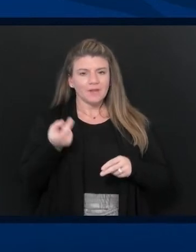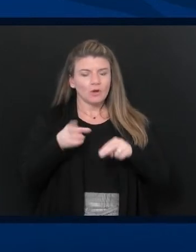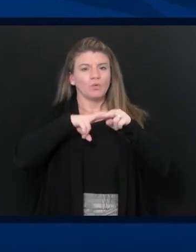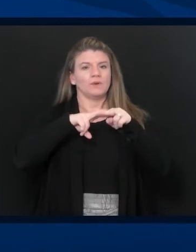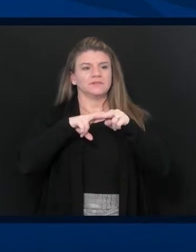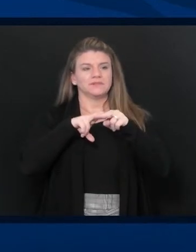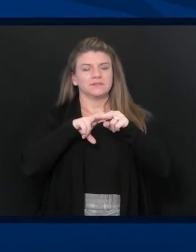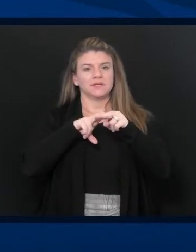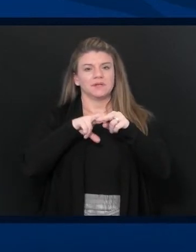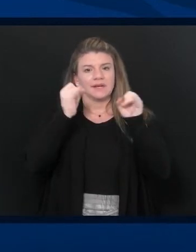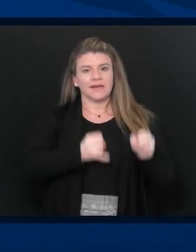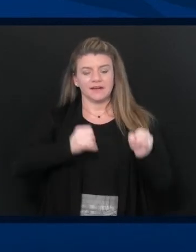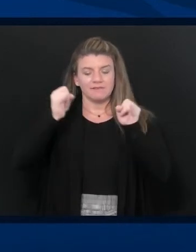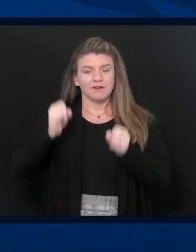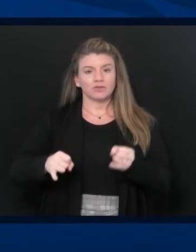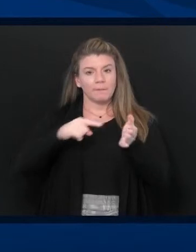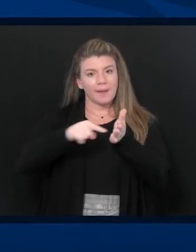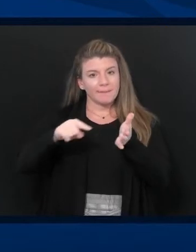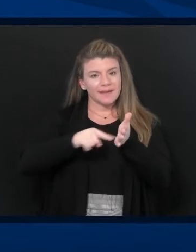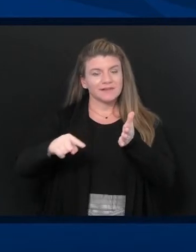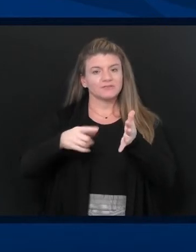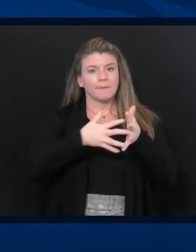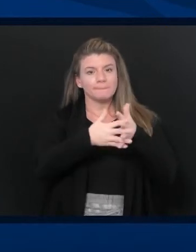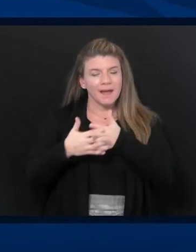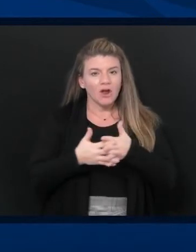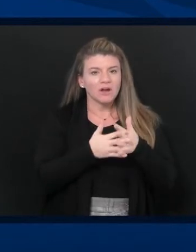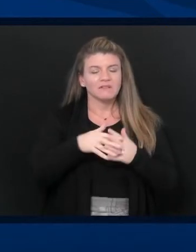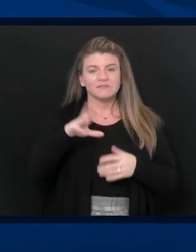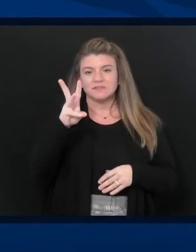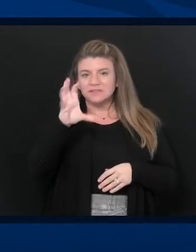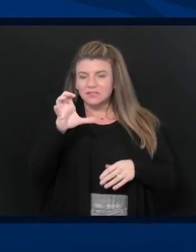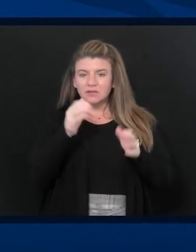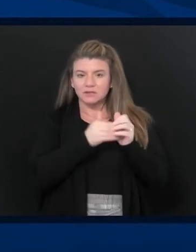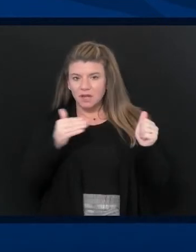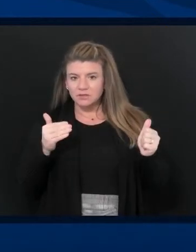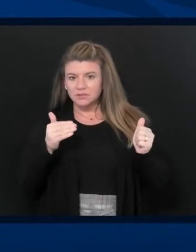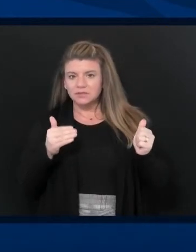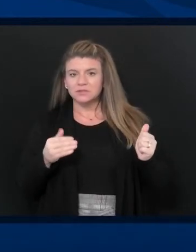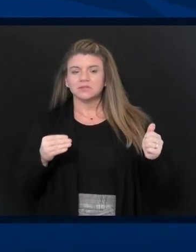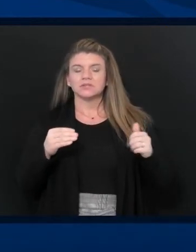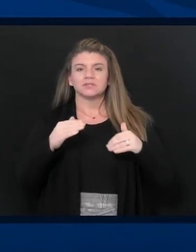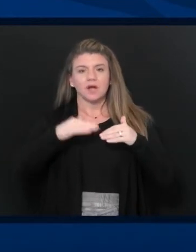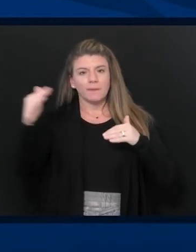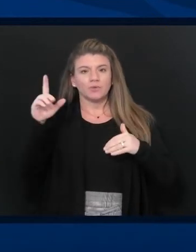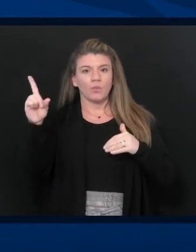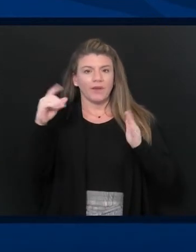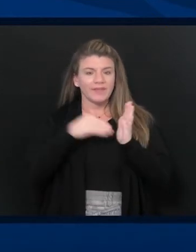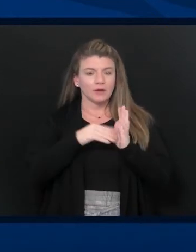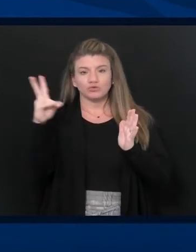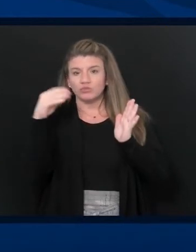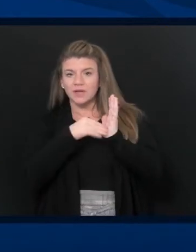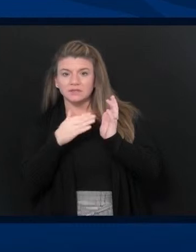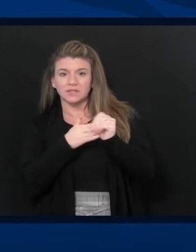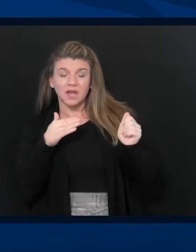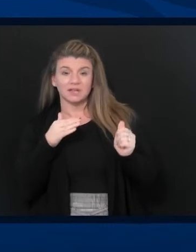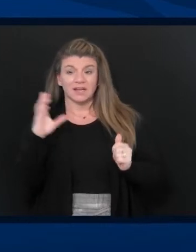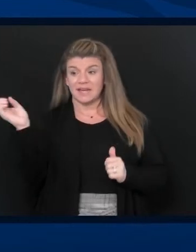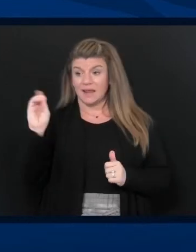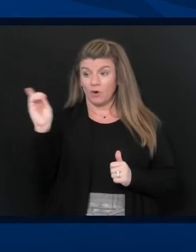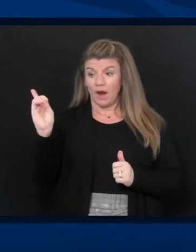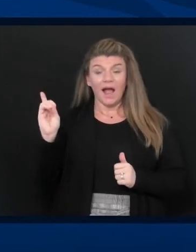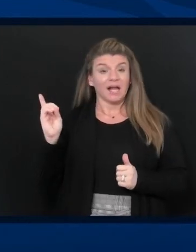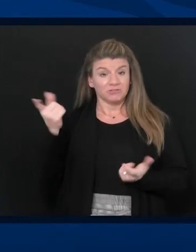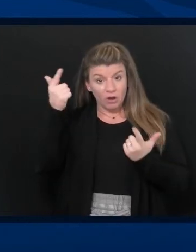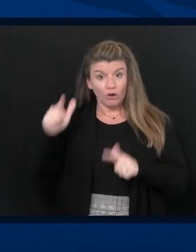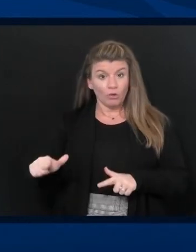the individual payment to Americans from $600 to $2,000. Democrats say they're on board with that. There's